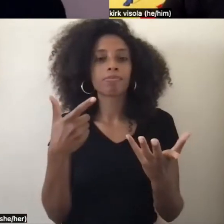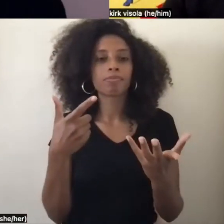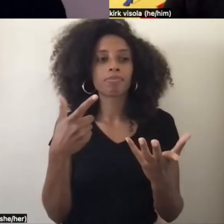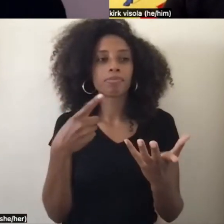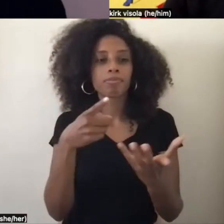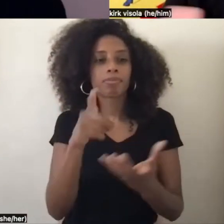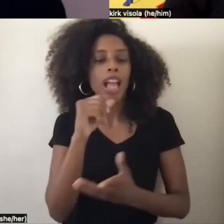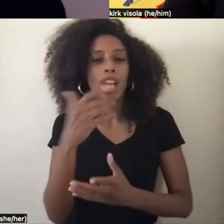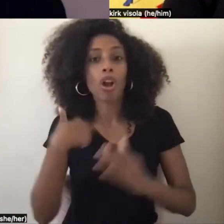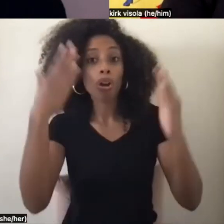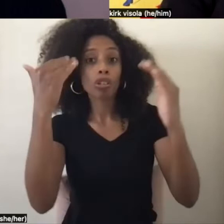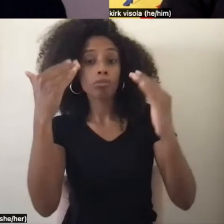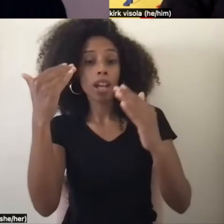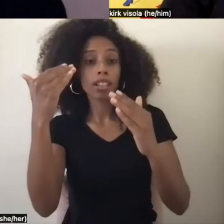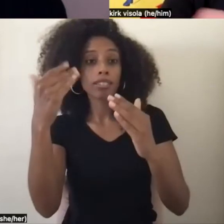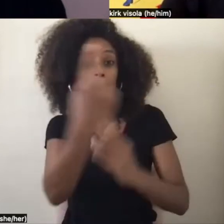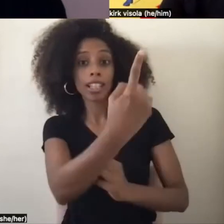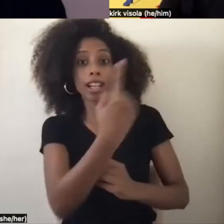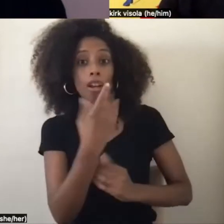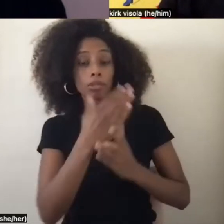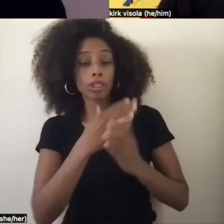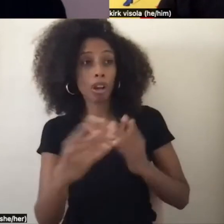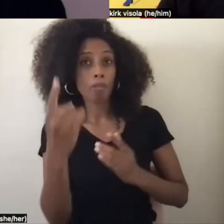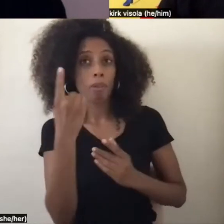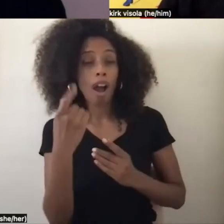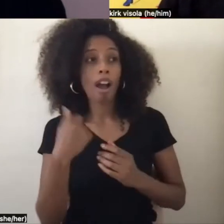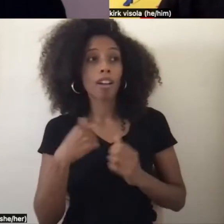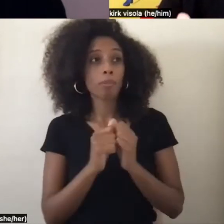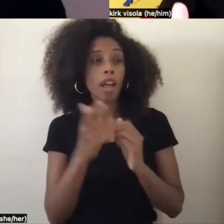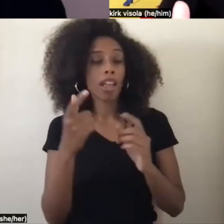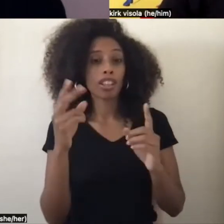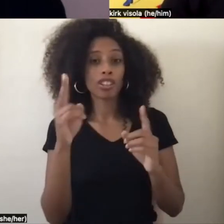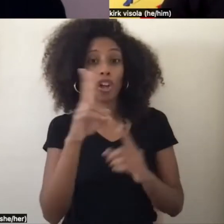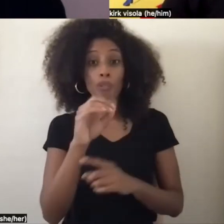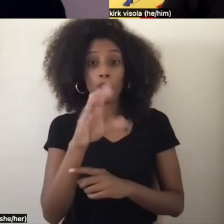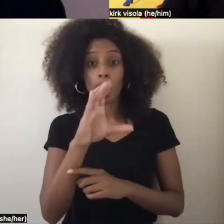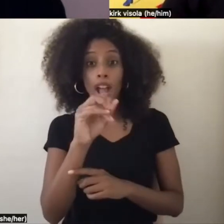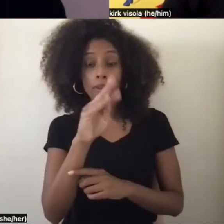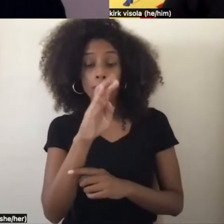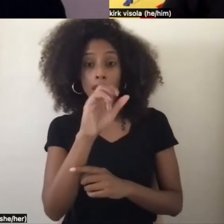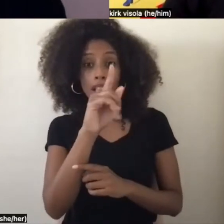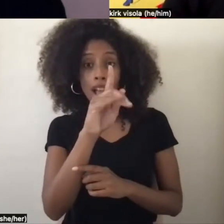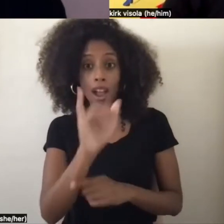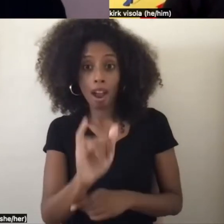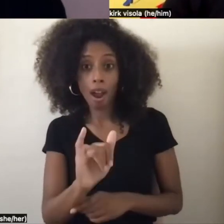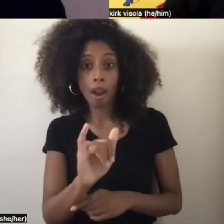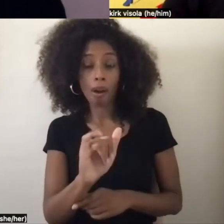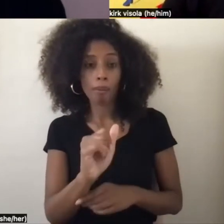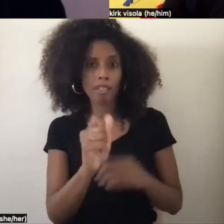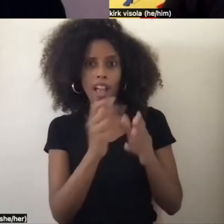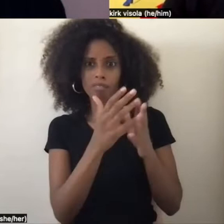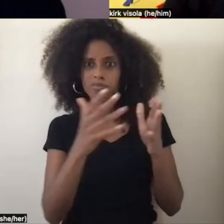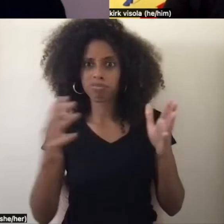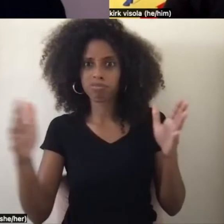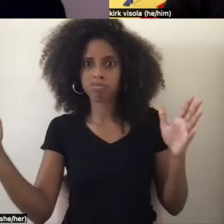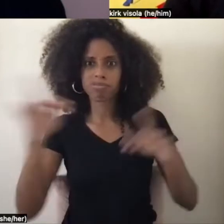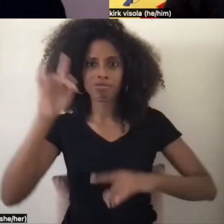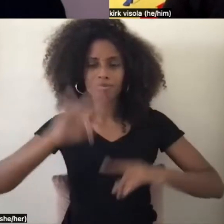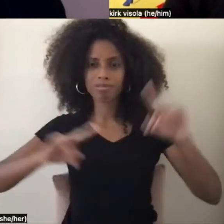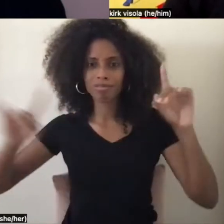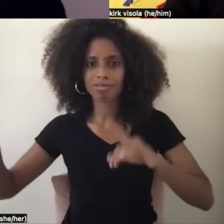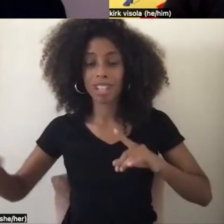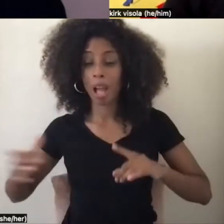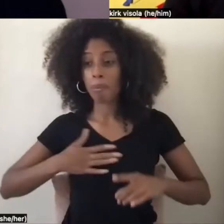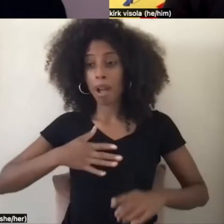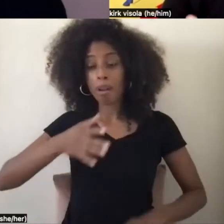two or three words. And they don't know how to act when people do that to you. And my mom knew this. She knew we would be judged. So she tried